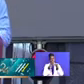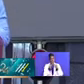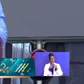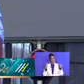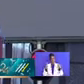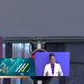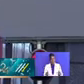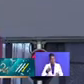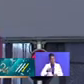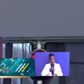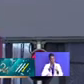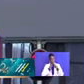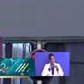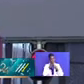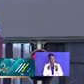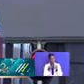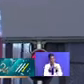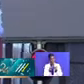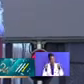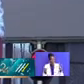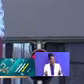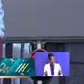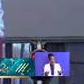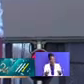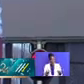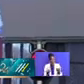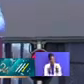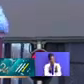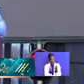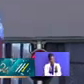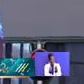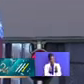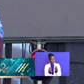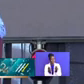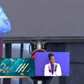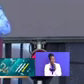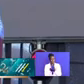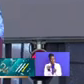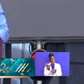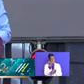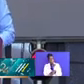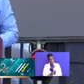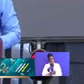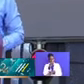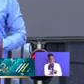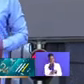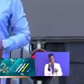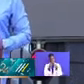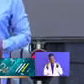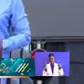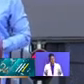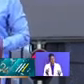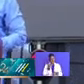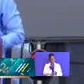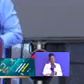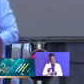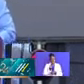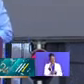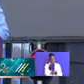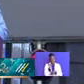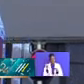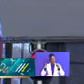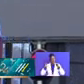altar we are talking about alar is simple a place of convenant somebody say a place